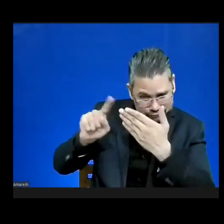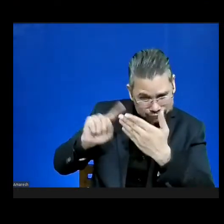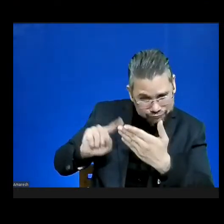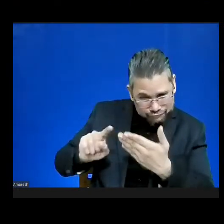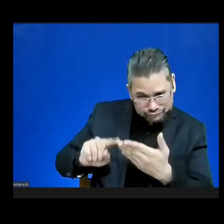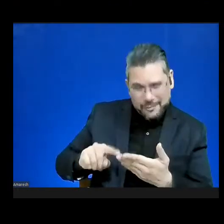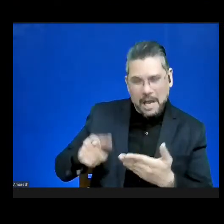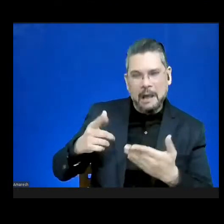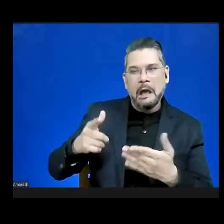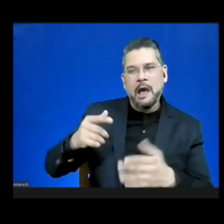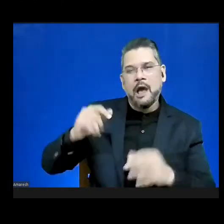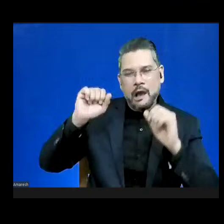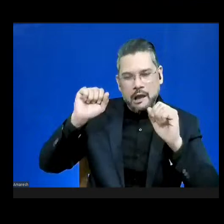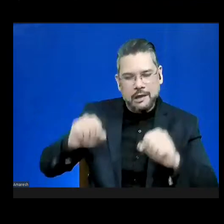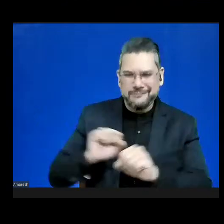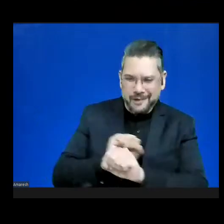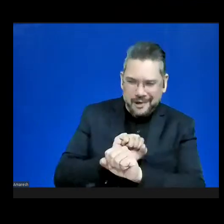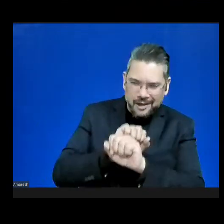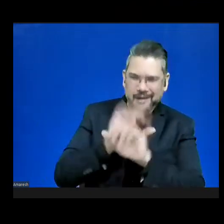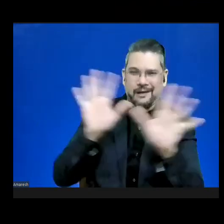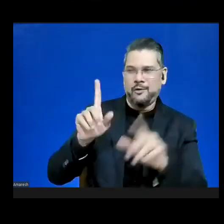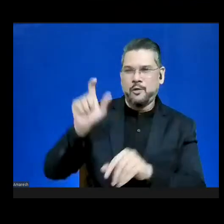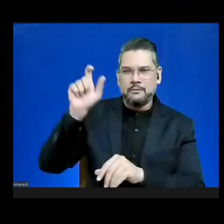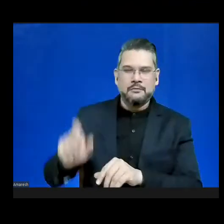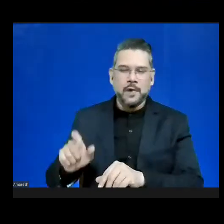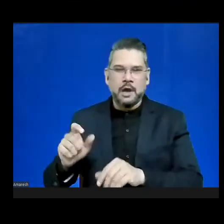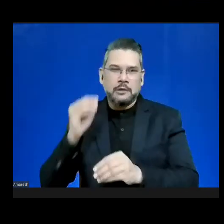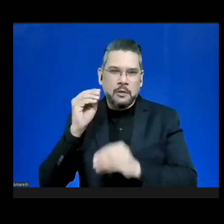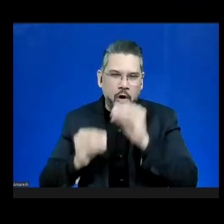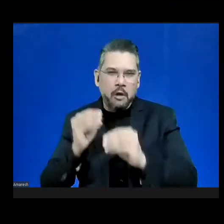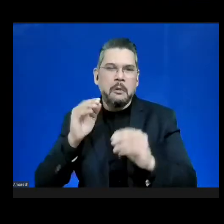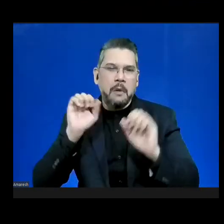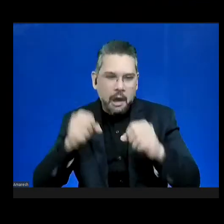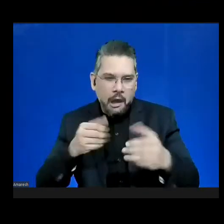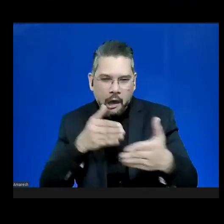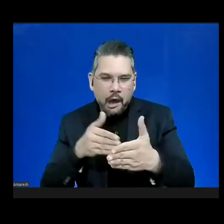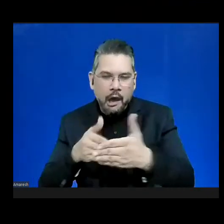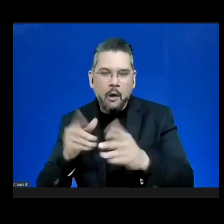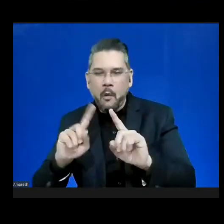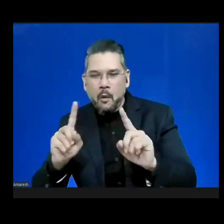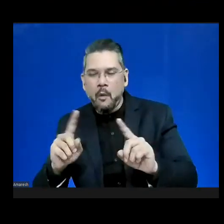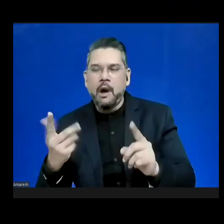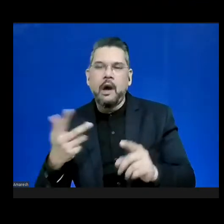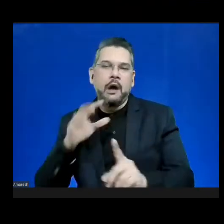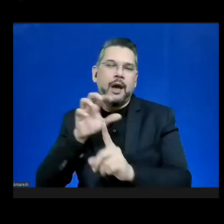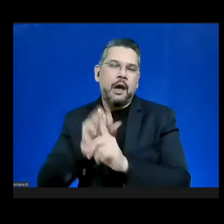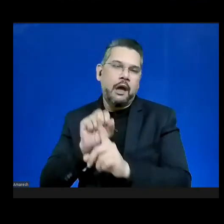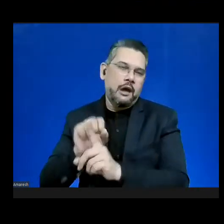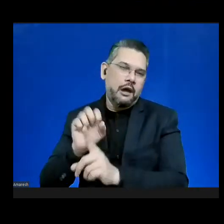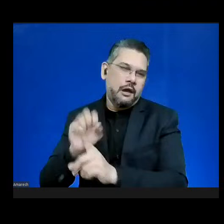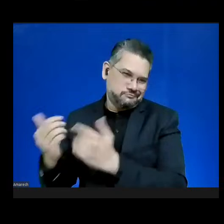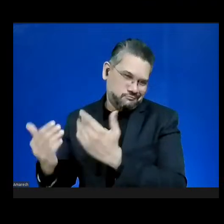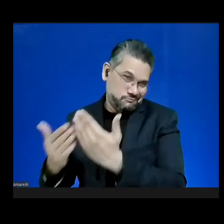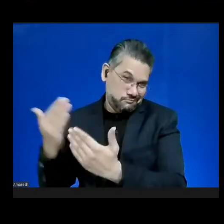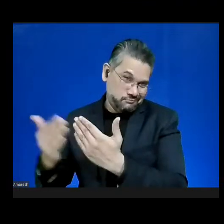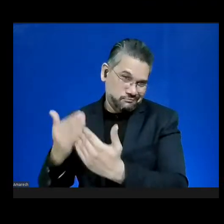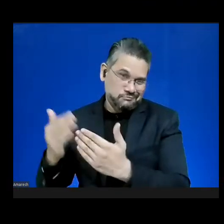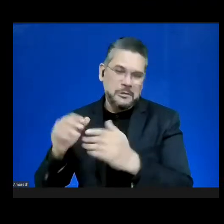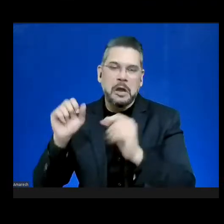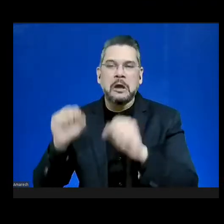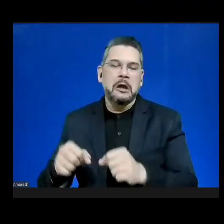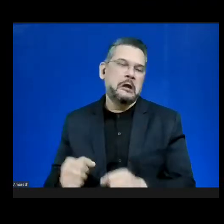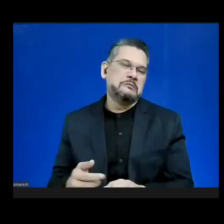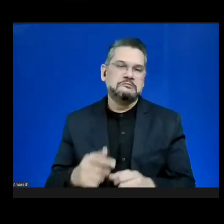be able would be facing, and identify that, and should be able to make those corrections to make the